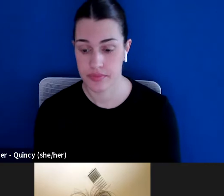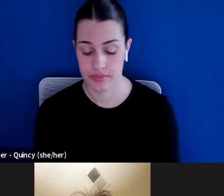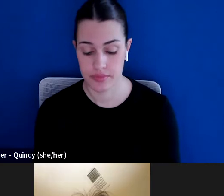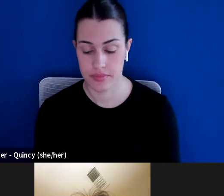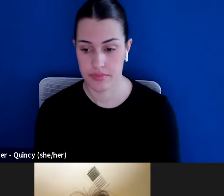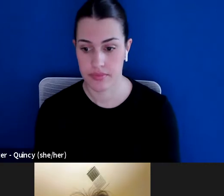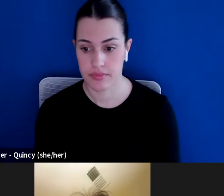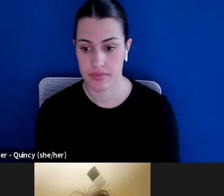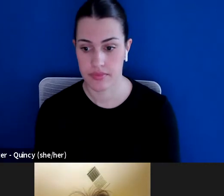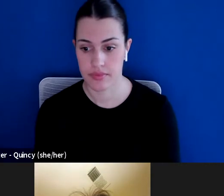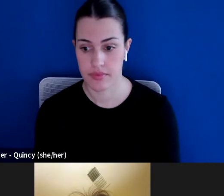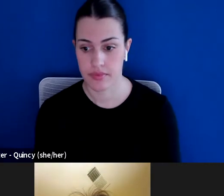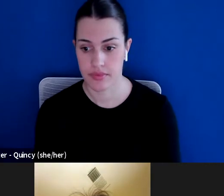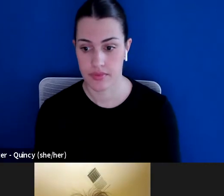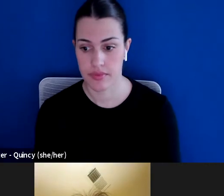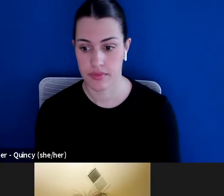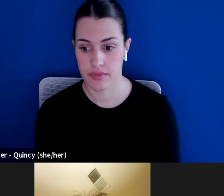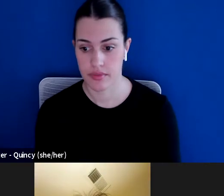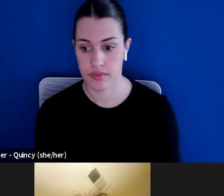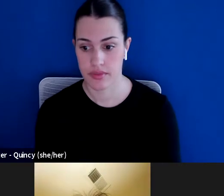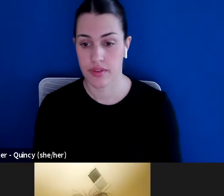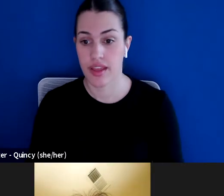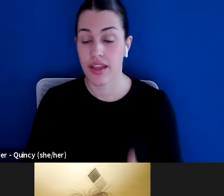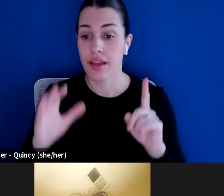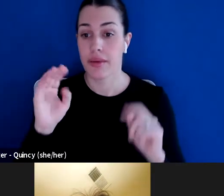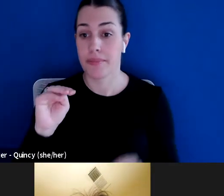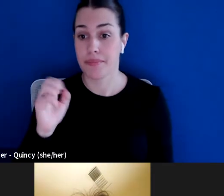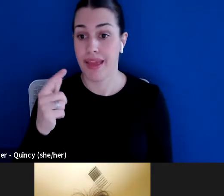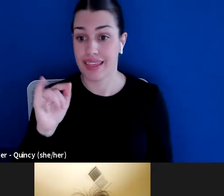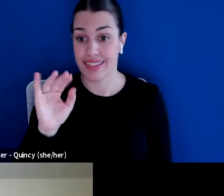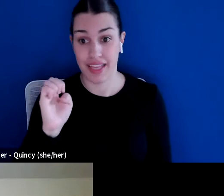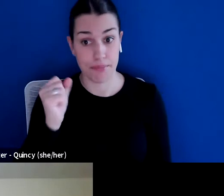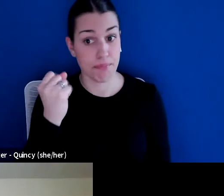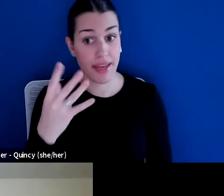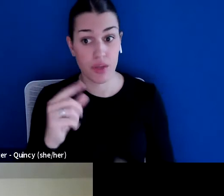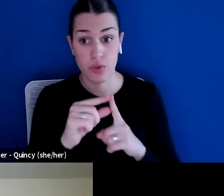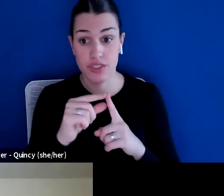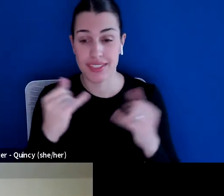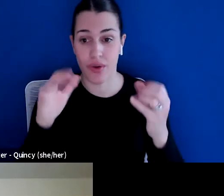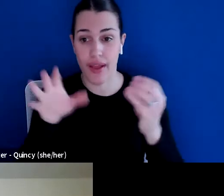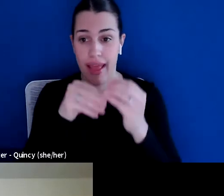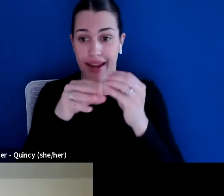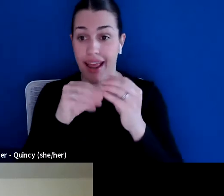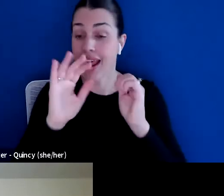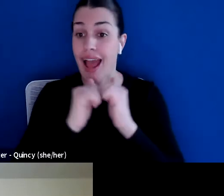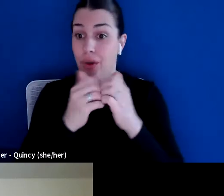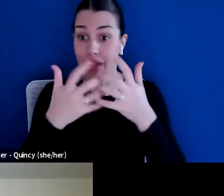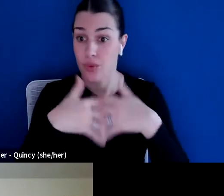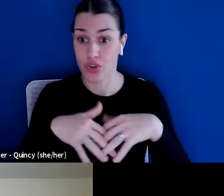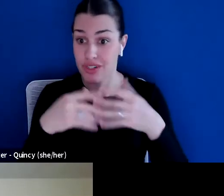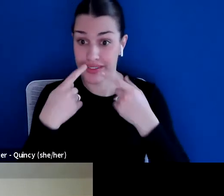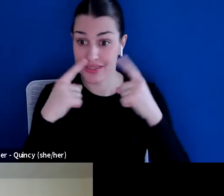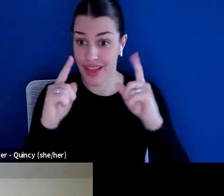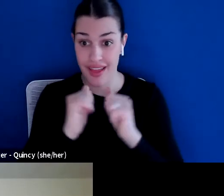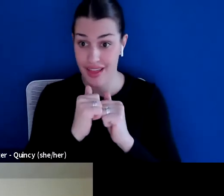So a lot of words are coming in right now to the word cloud. Um, and the way that the word cloud works is that the